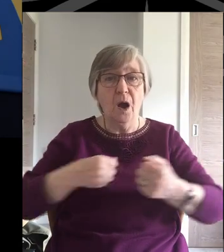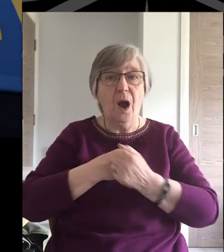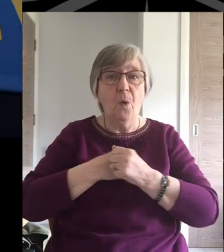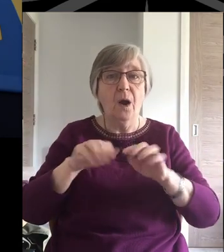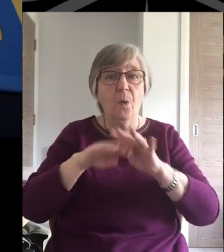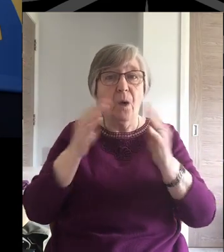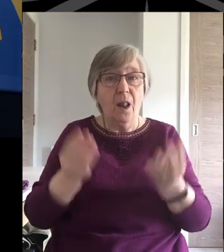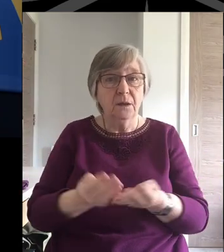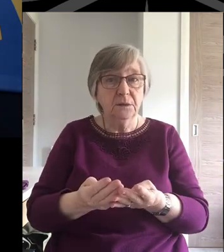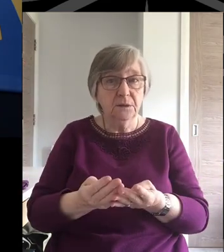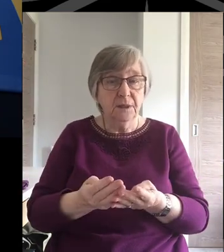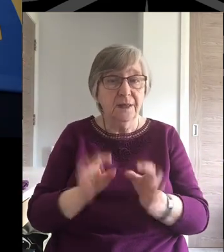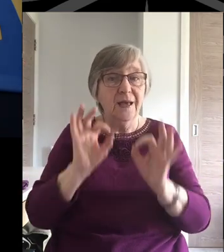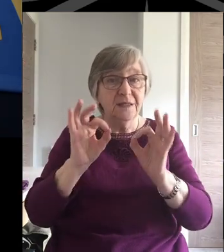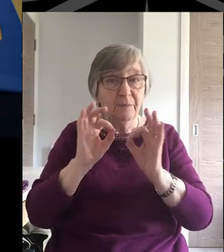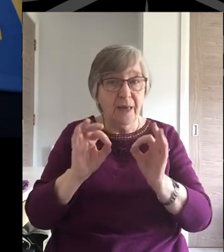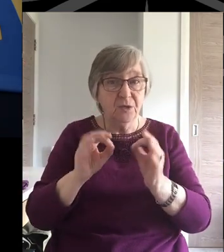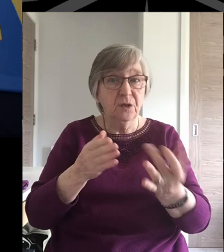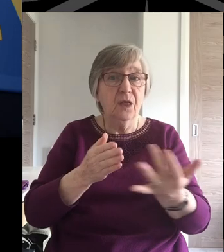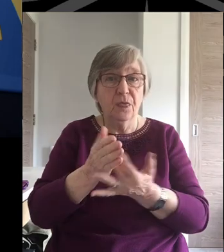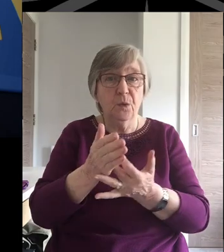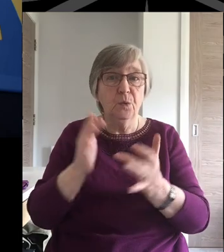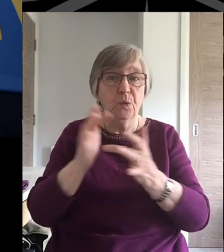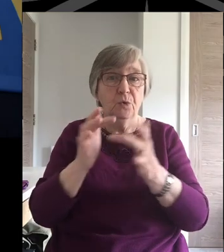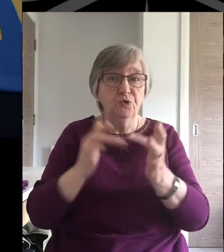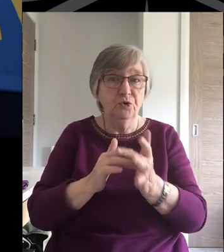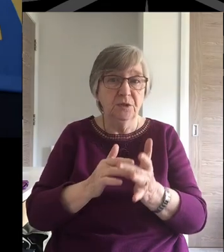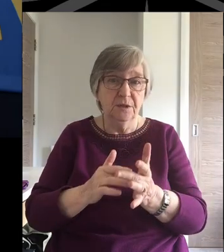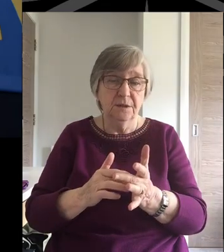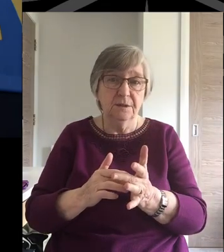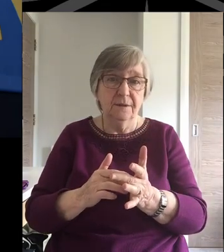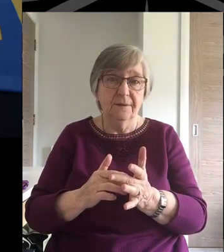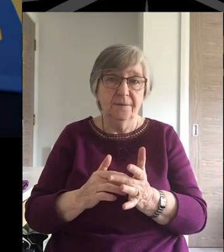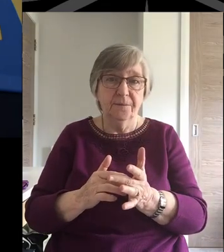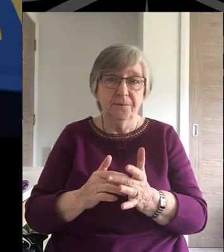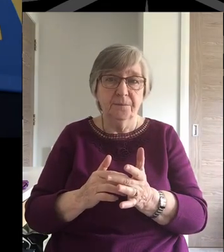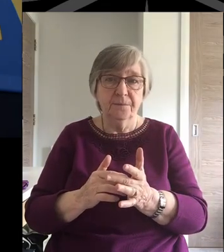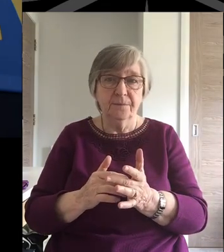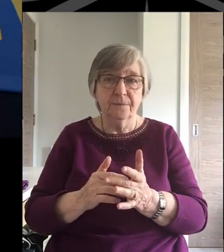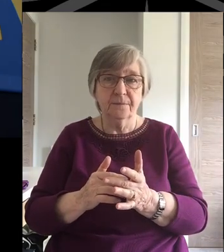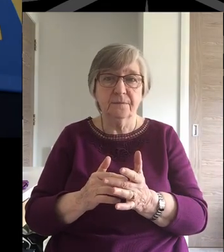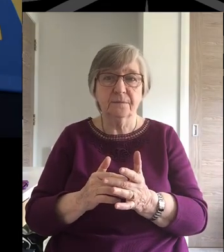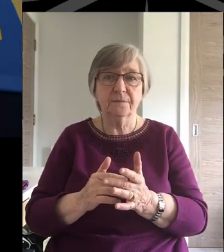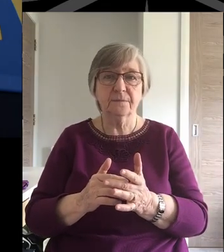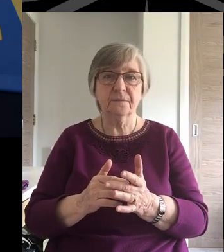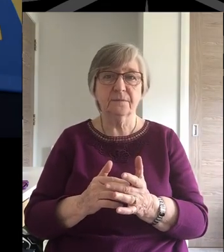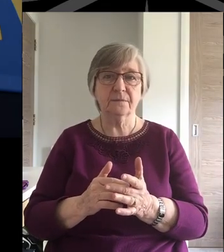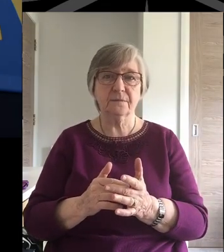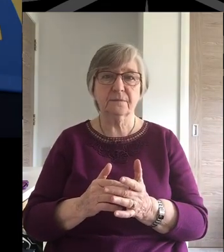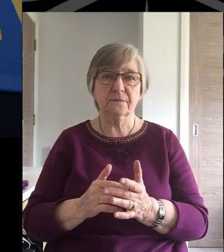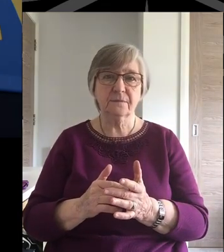And he did that particularly and especially through Jesus.